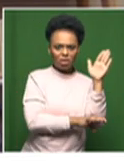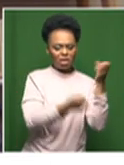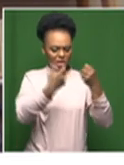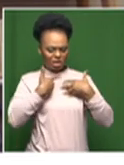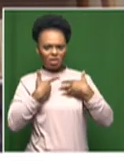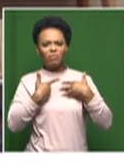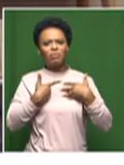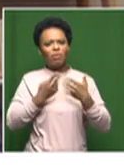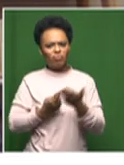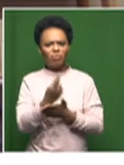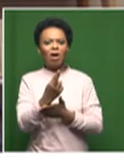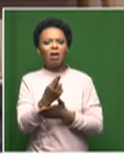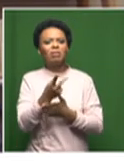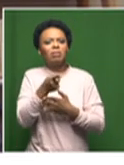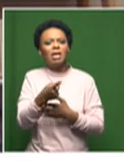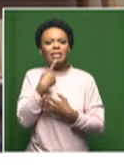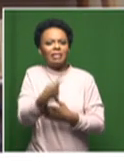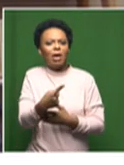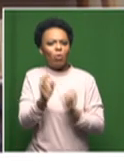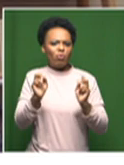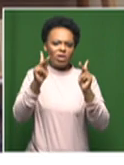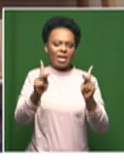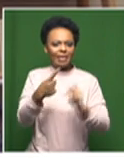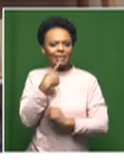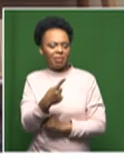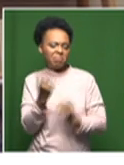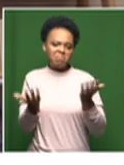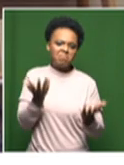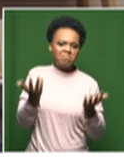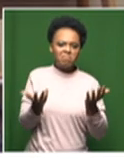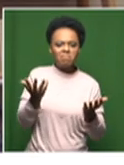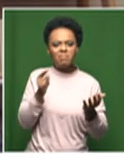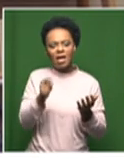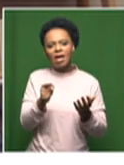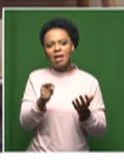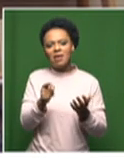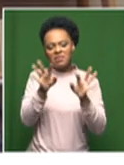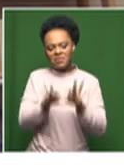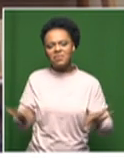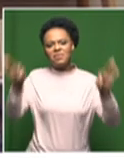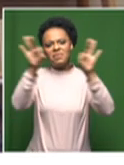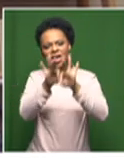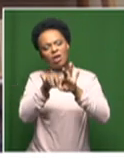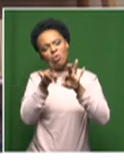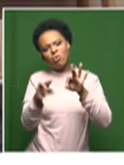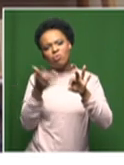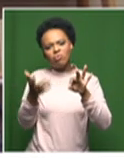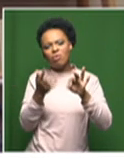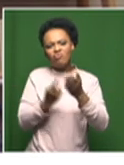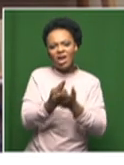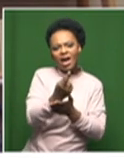that platform on which we can say, not only claim liberal values such as the